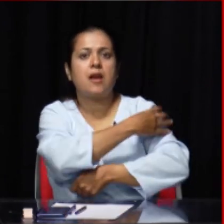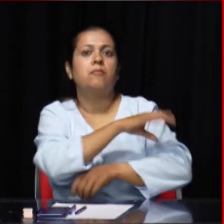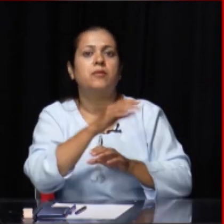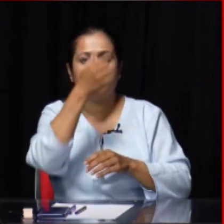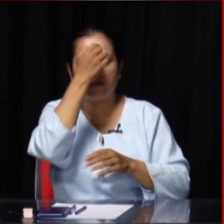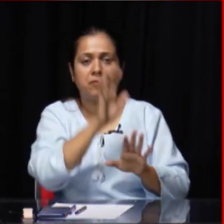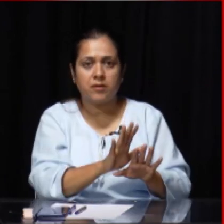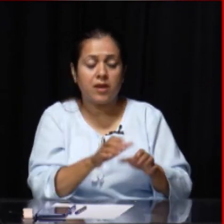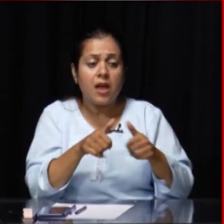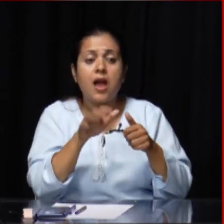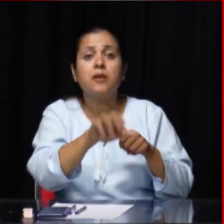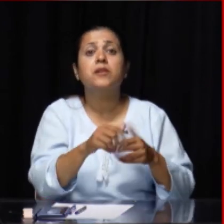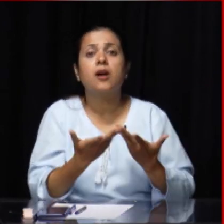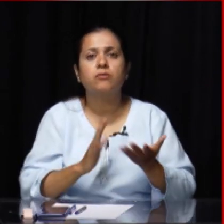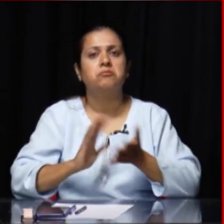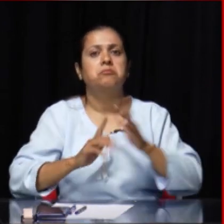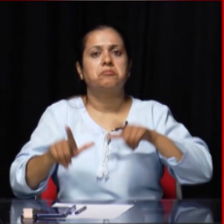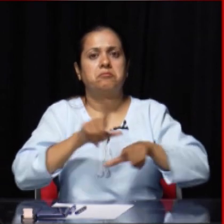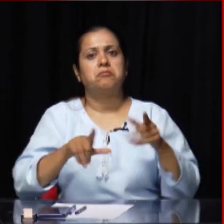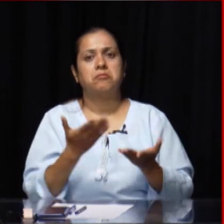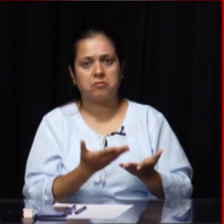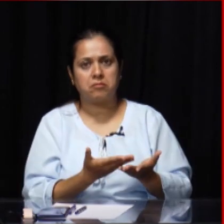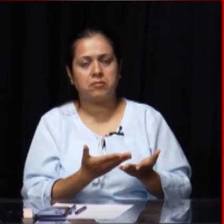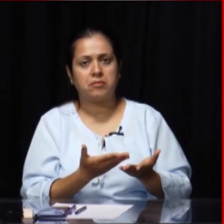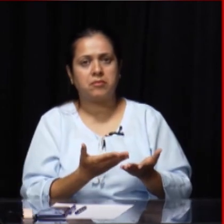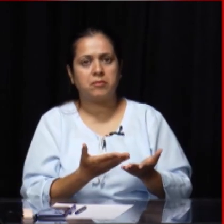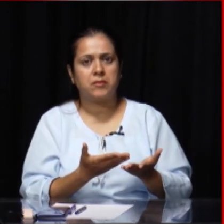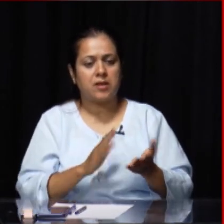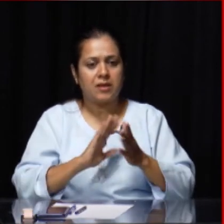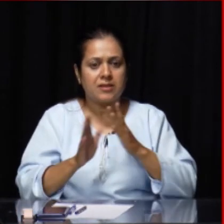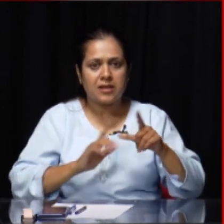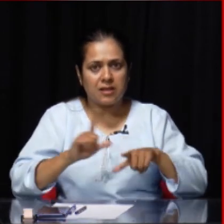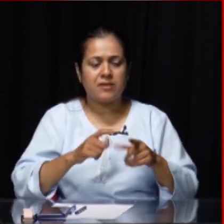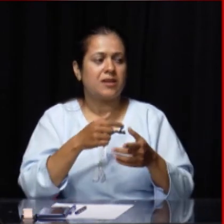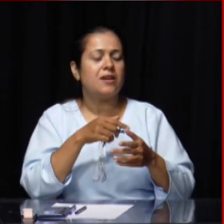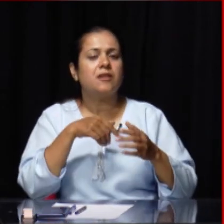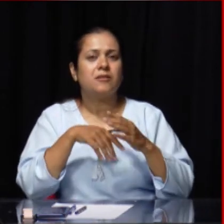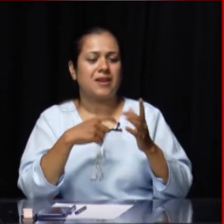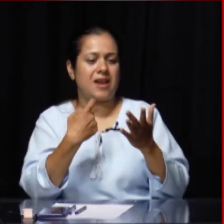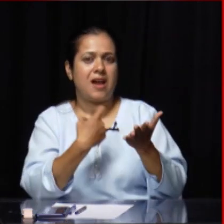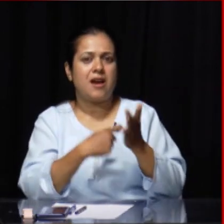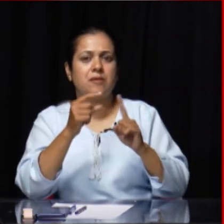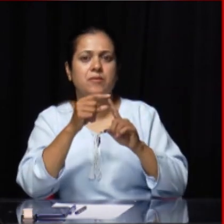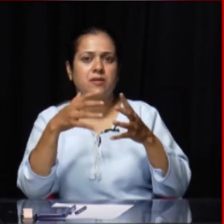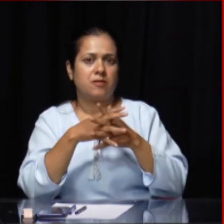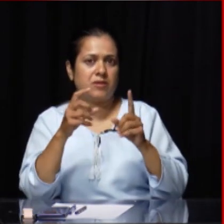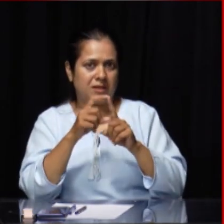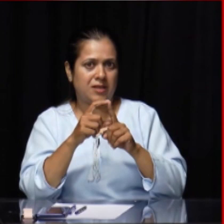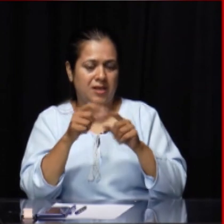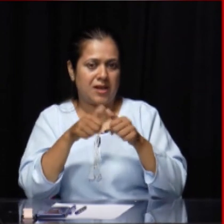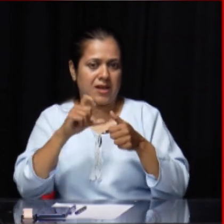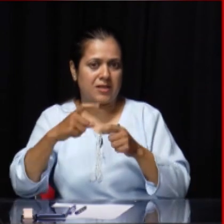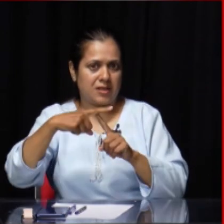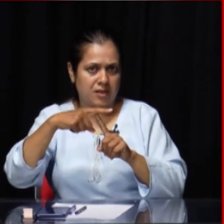empowerment. Accessibility means sign language. They are talking about RPWD Act. RPWD